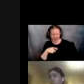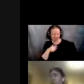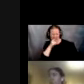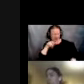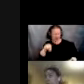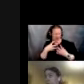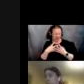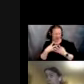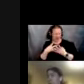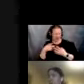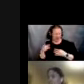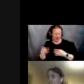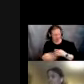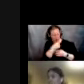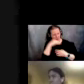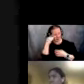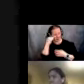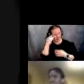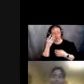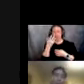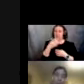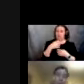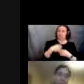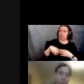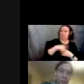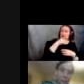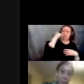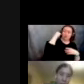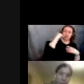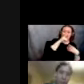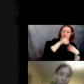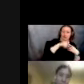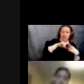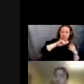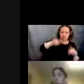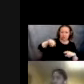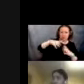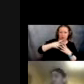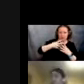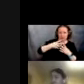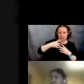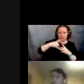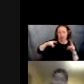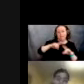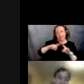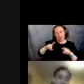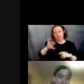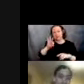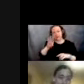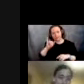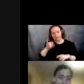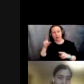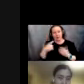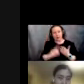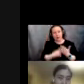can go home now. So they sent them home. So they didn't have to go to camp, but the FBI would come around and check on the family.